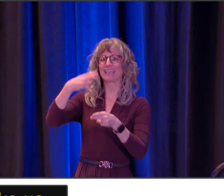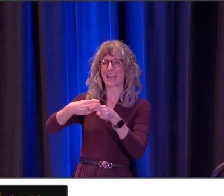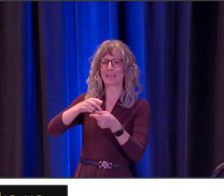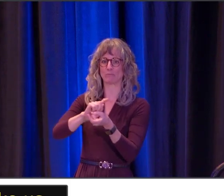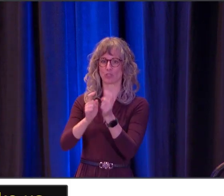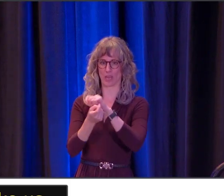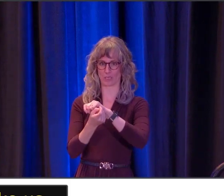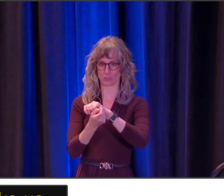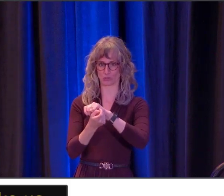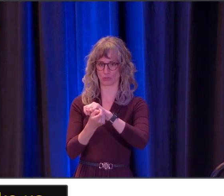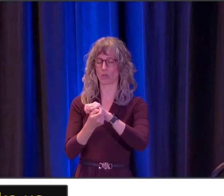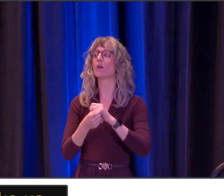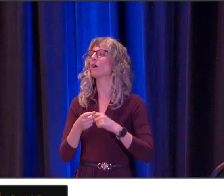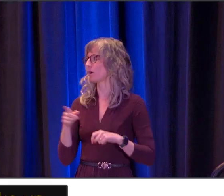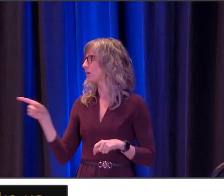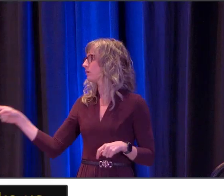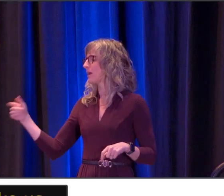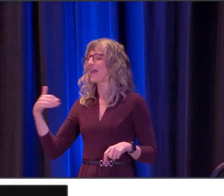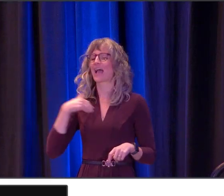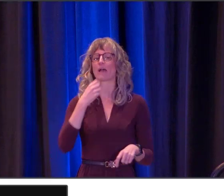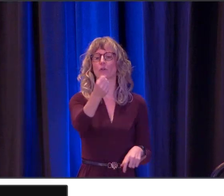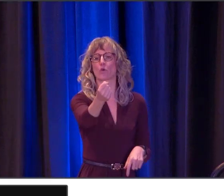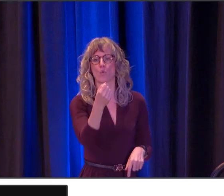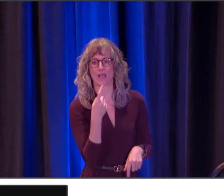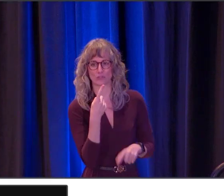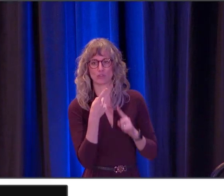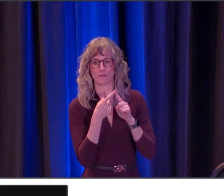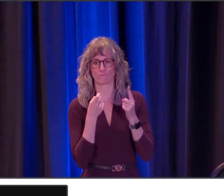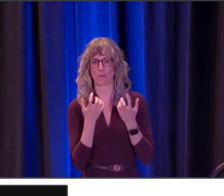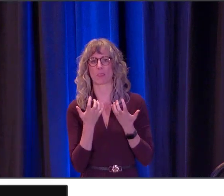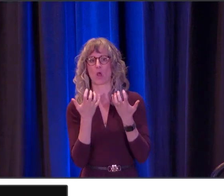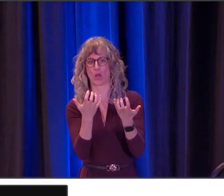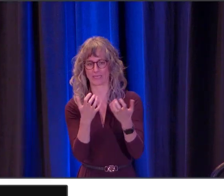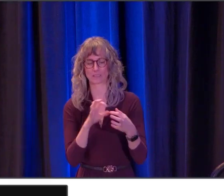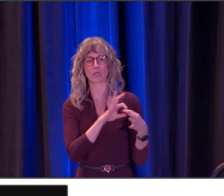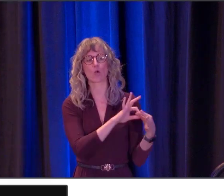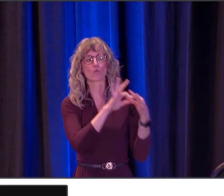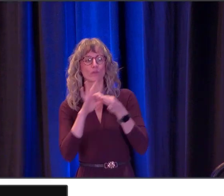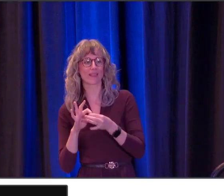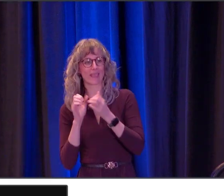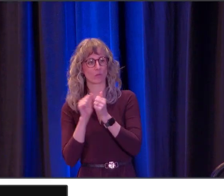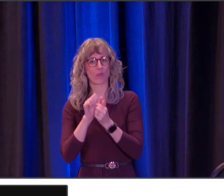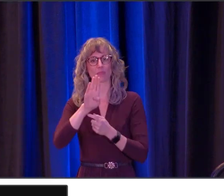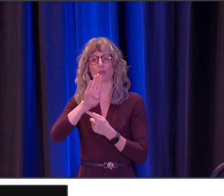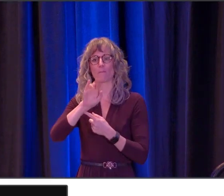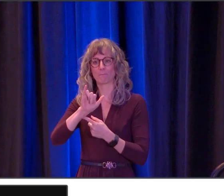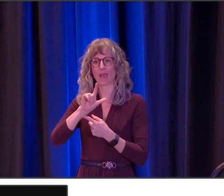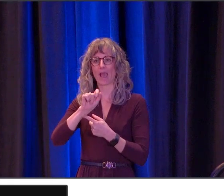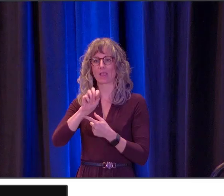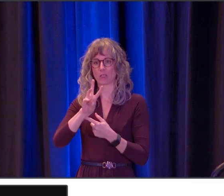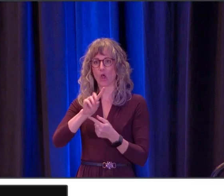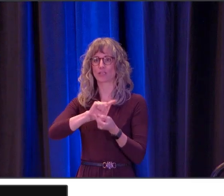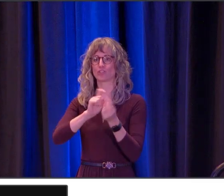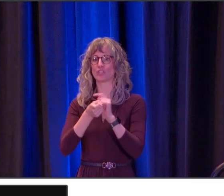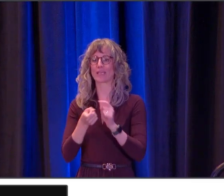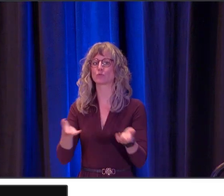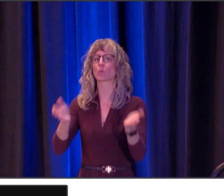So the question from the audience was related to a bylaw change request